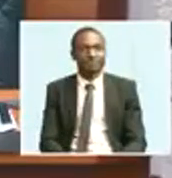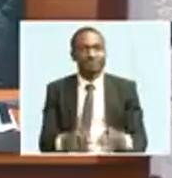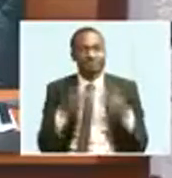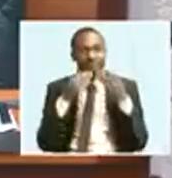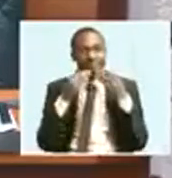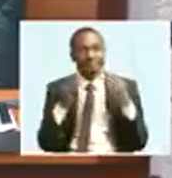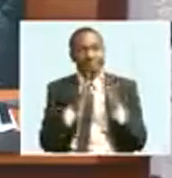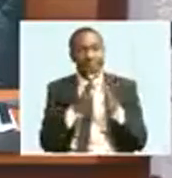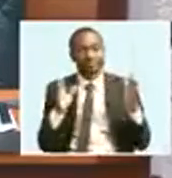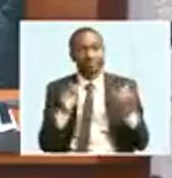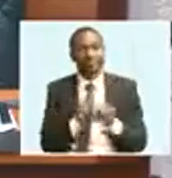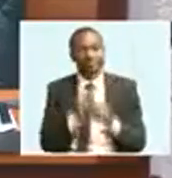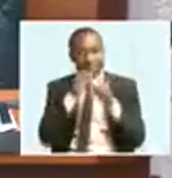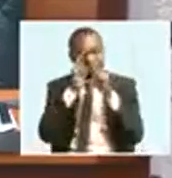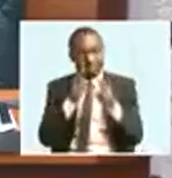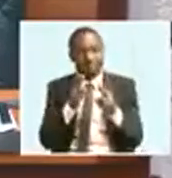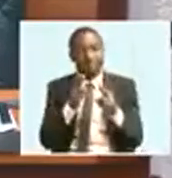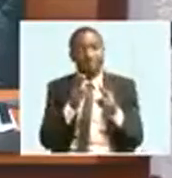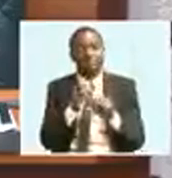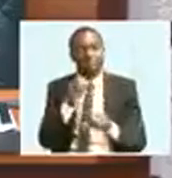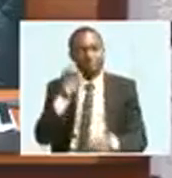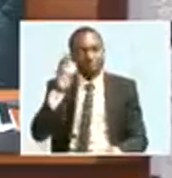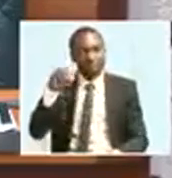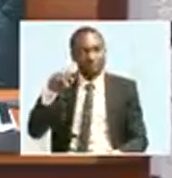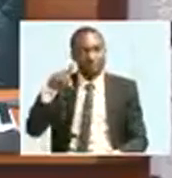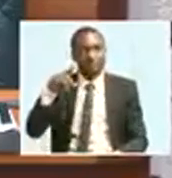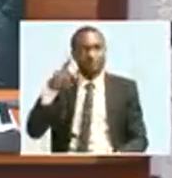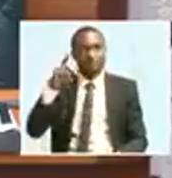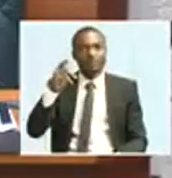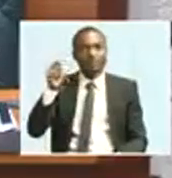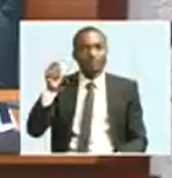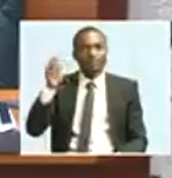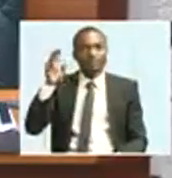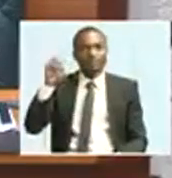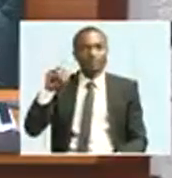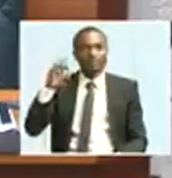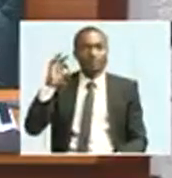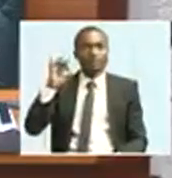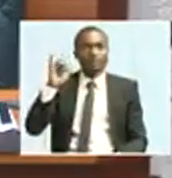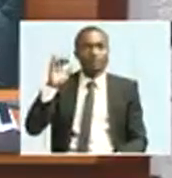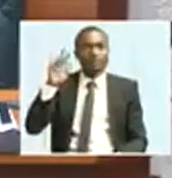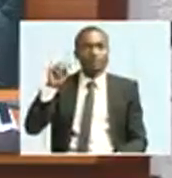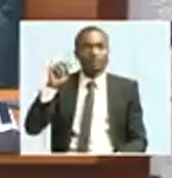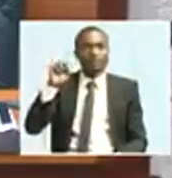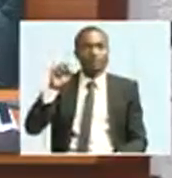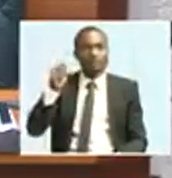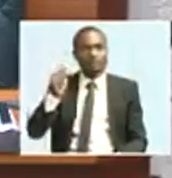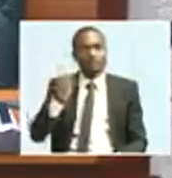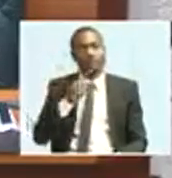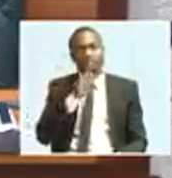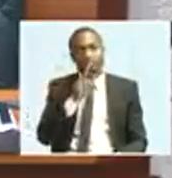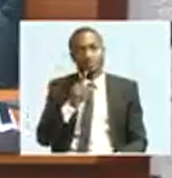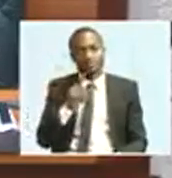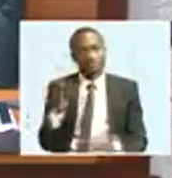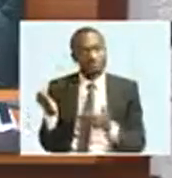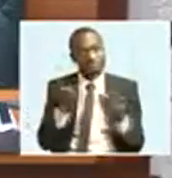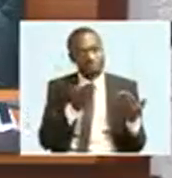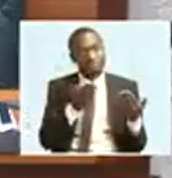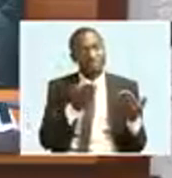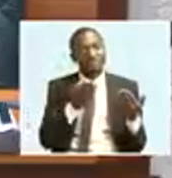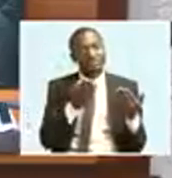Thank you very much, Honorable Member for Kamfisa. You have indeed raised the matter, which is